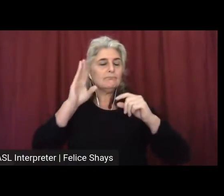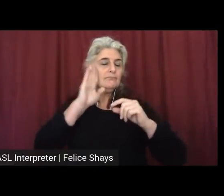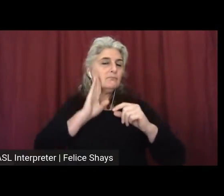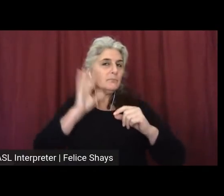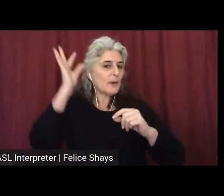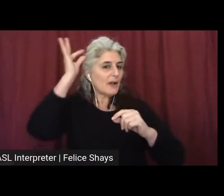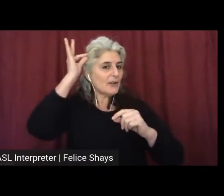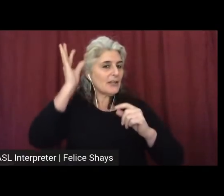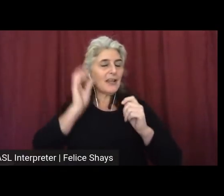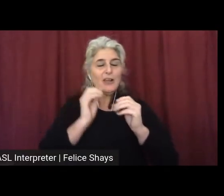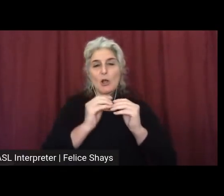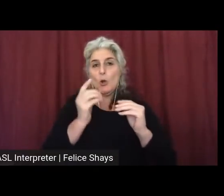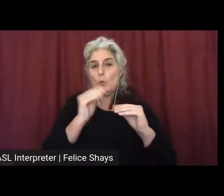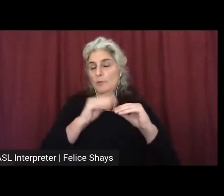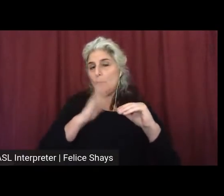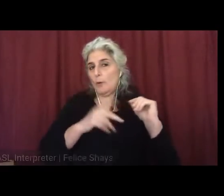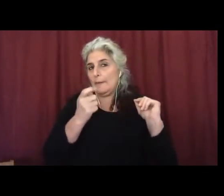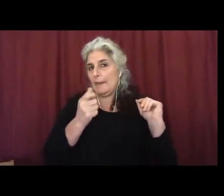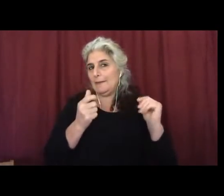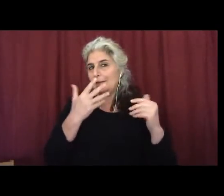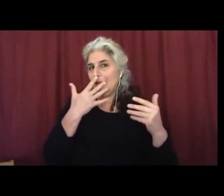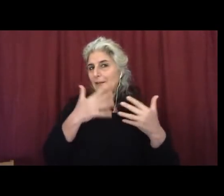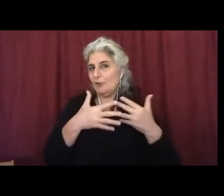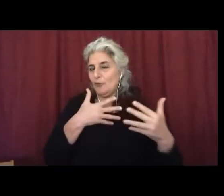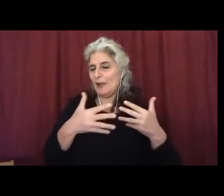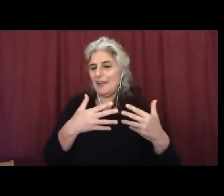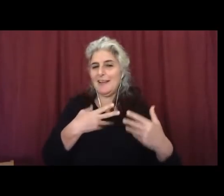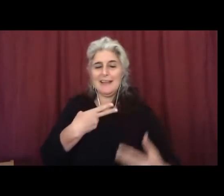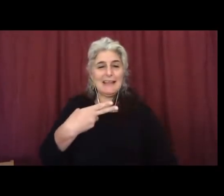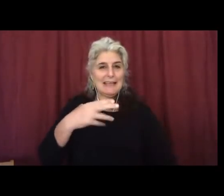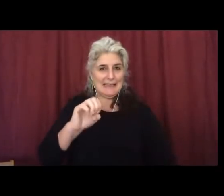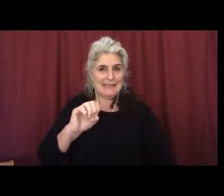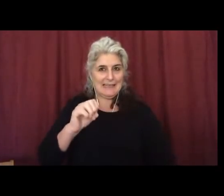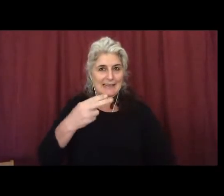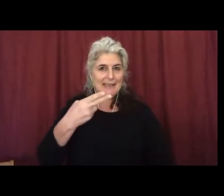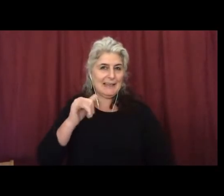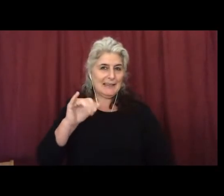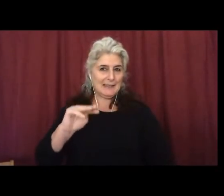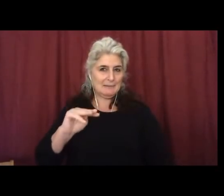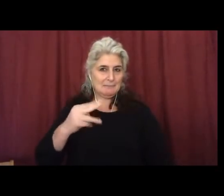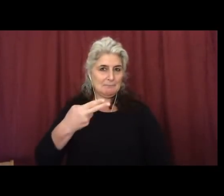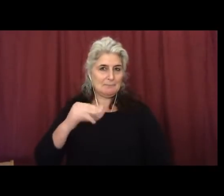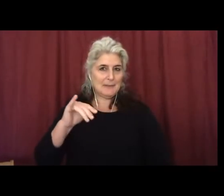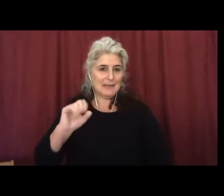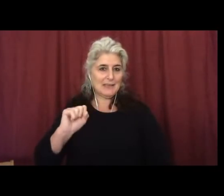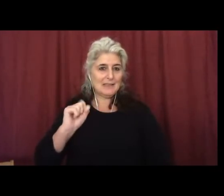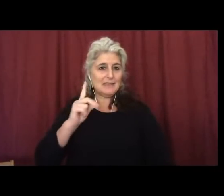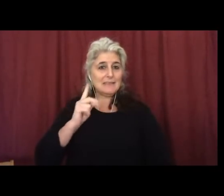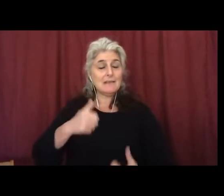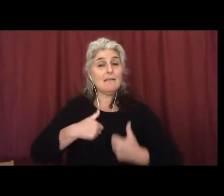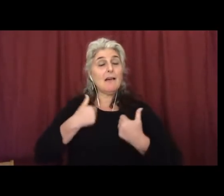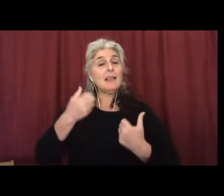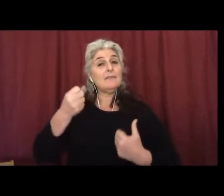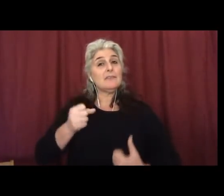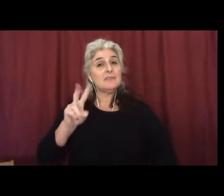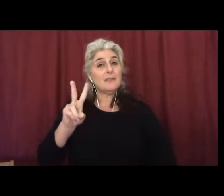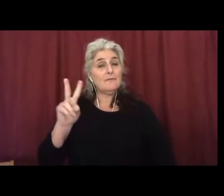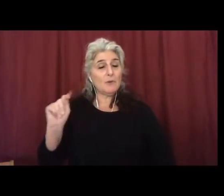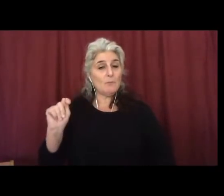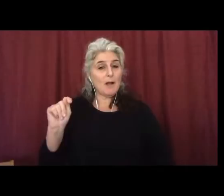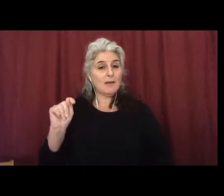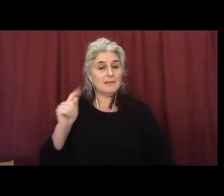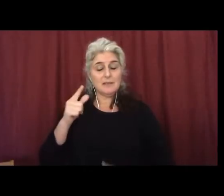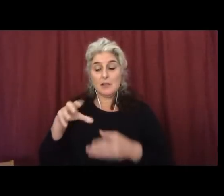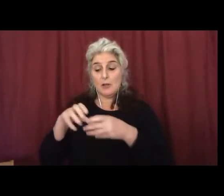with more than a whisper of gray. My pronouns are he, him, and his. And I am coming to you from southern Vermont. The tribe